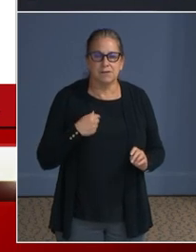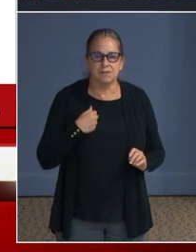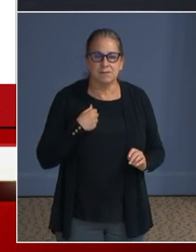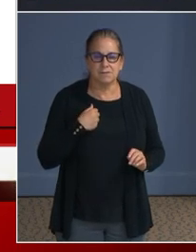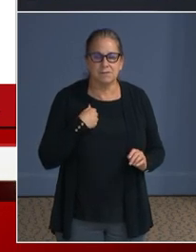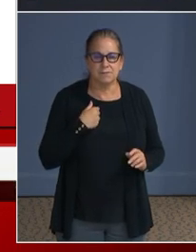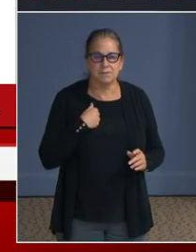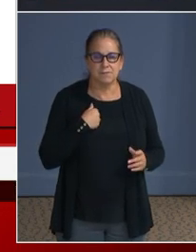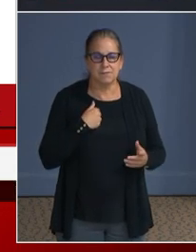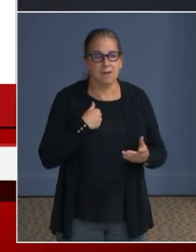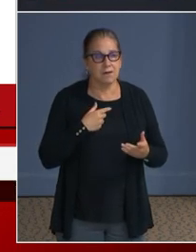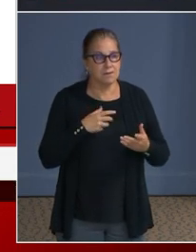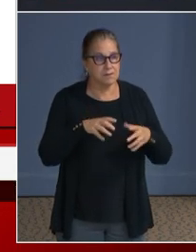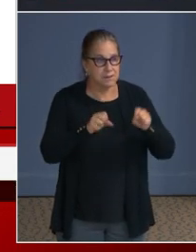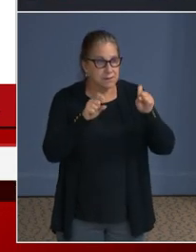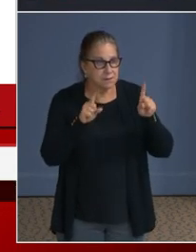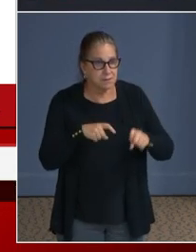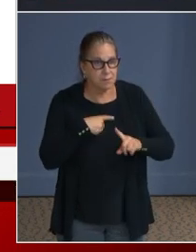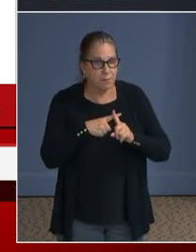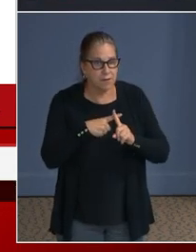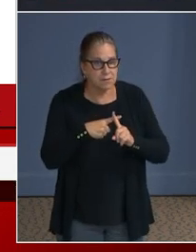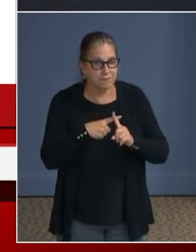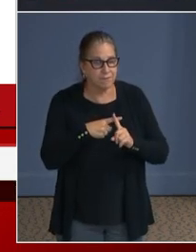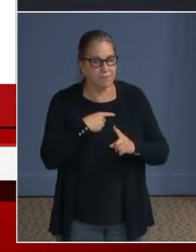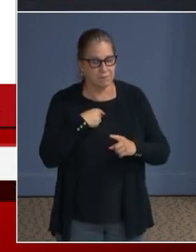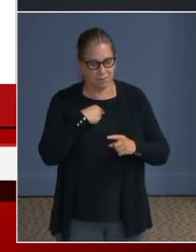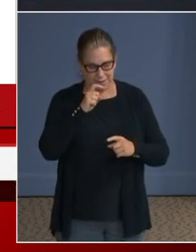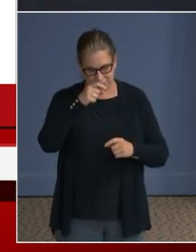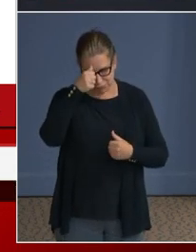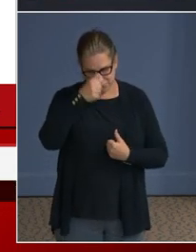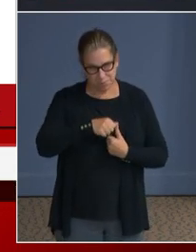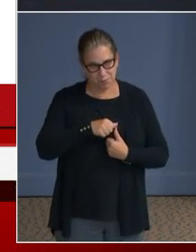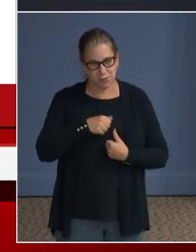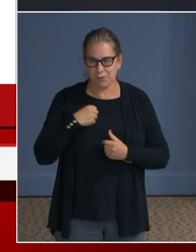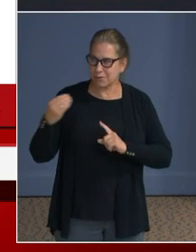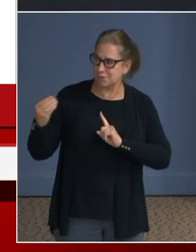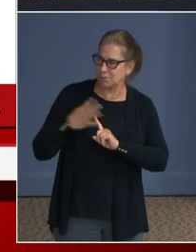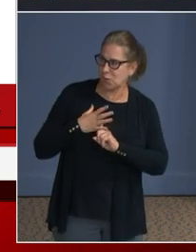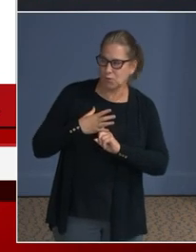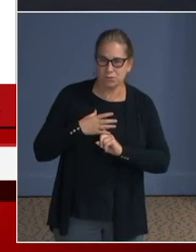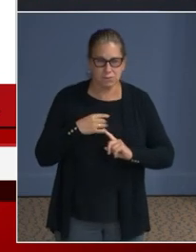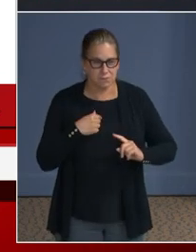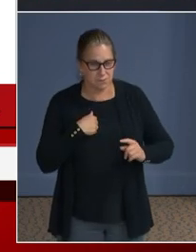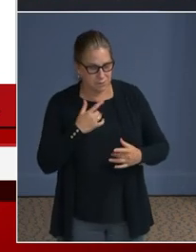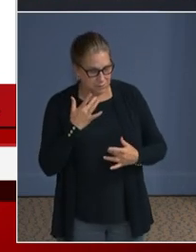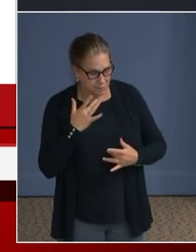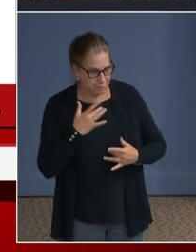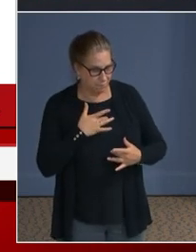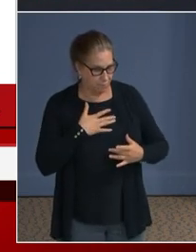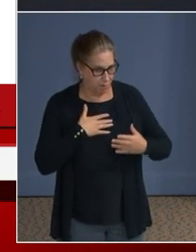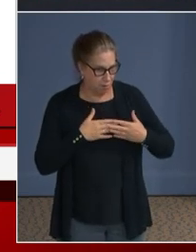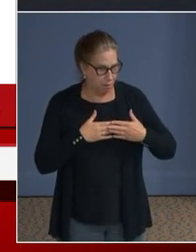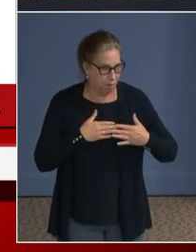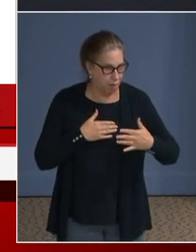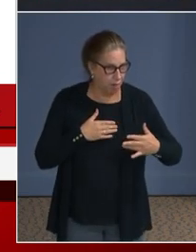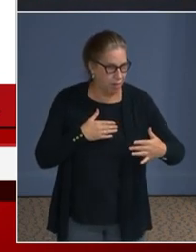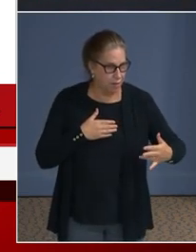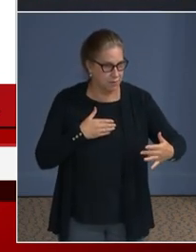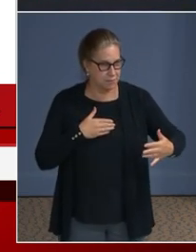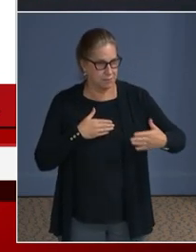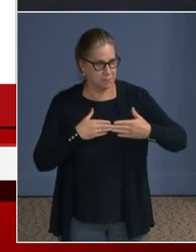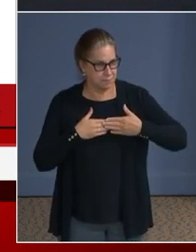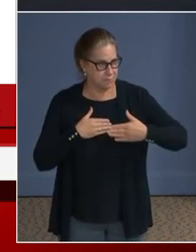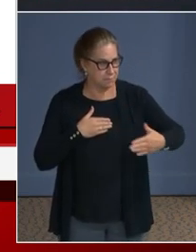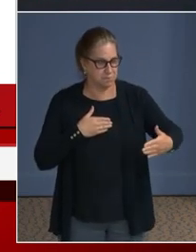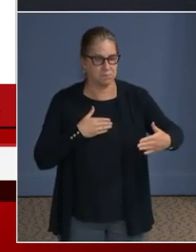test. And individuals, again, documenting as far as 11 days out, and incubation period of the virus being known to be 14 days